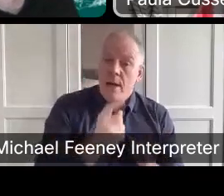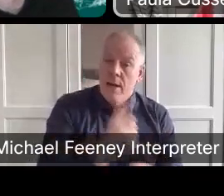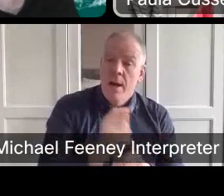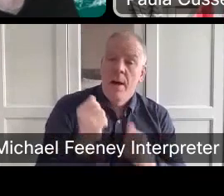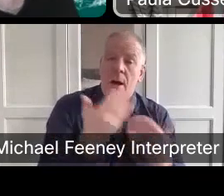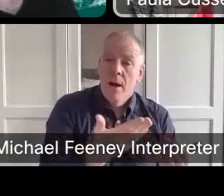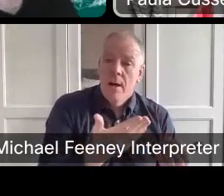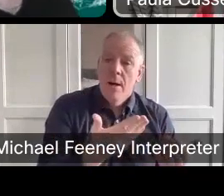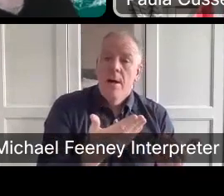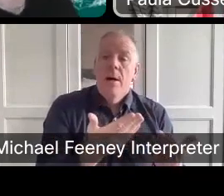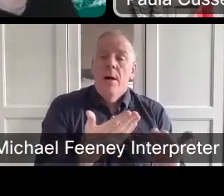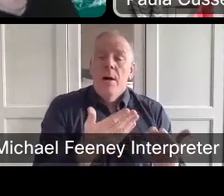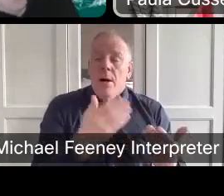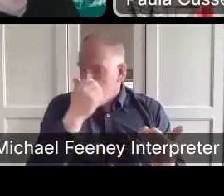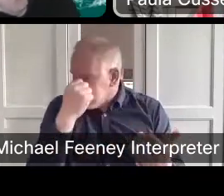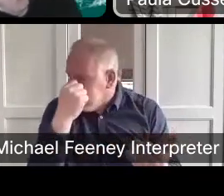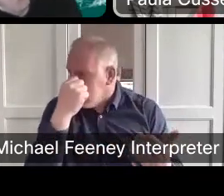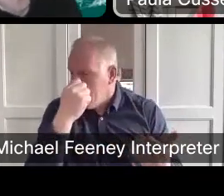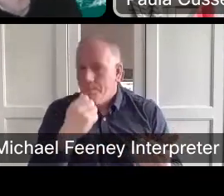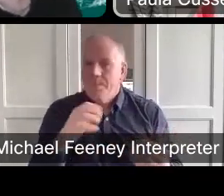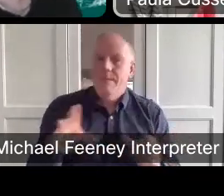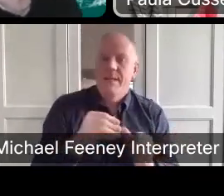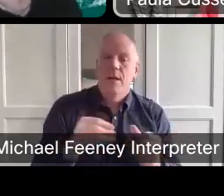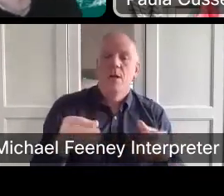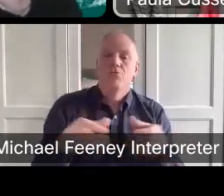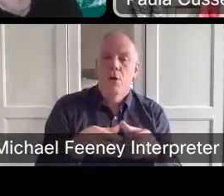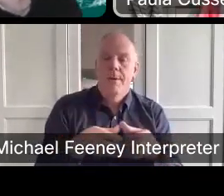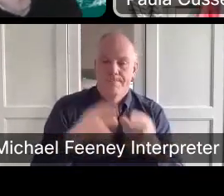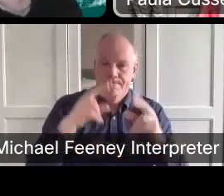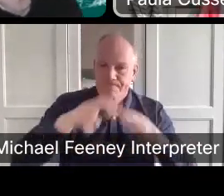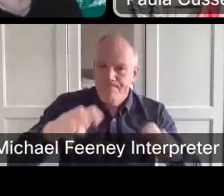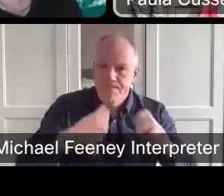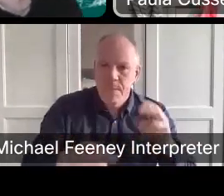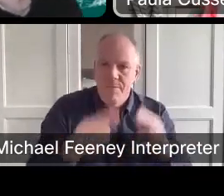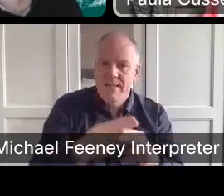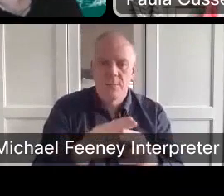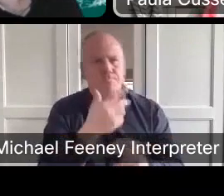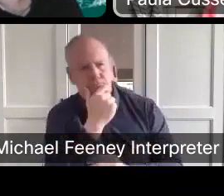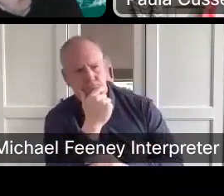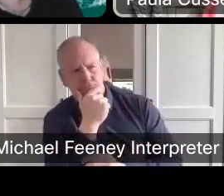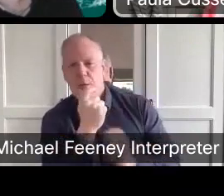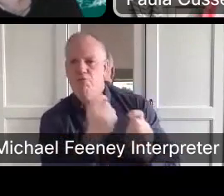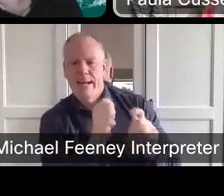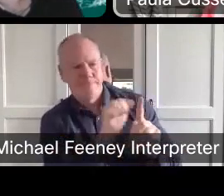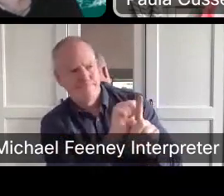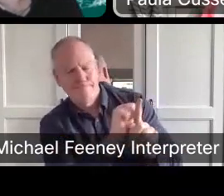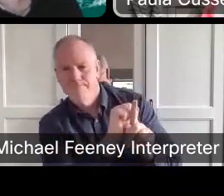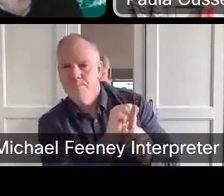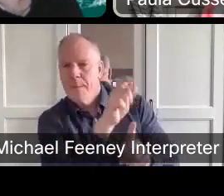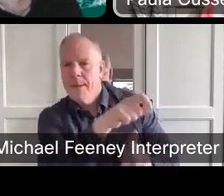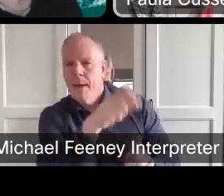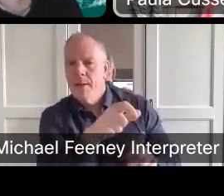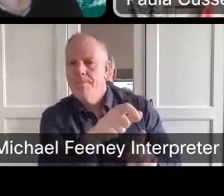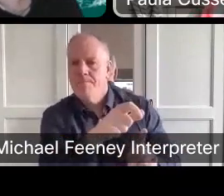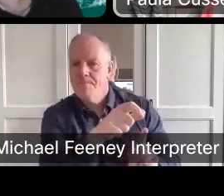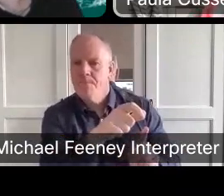a specific national group looking at this and are providing and are looking at, well, how are we going to train and to train the